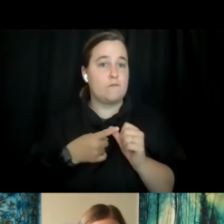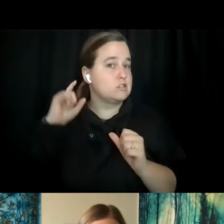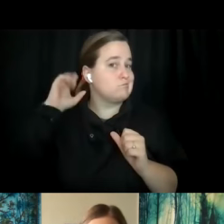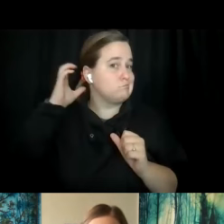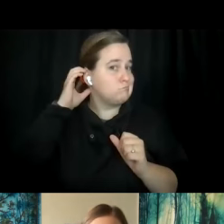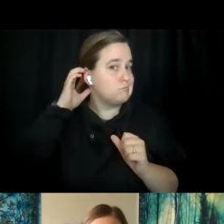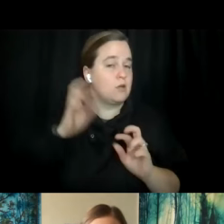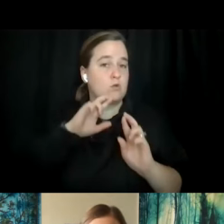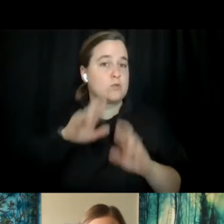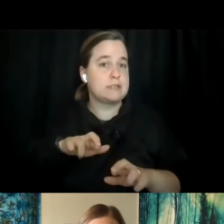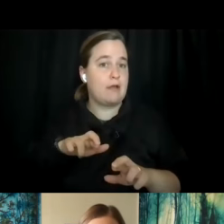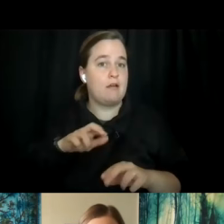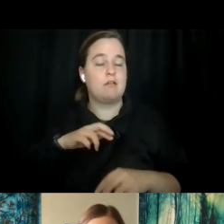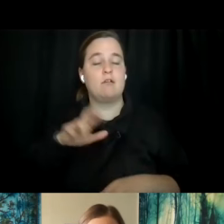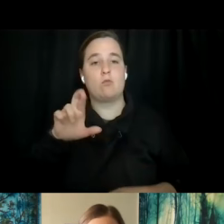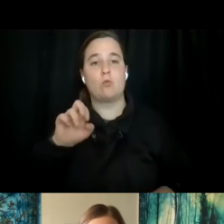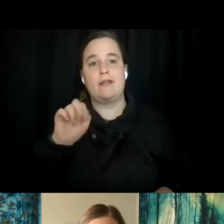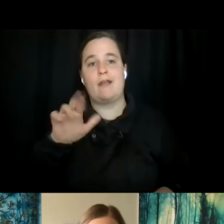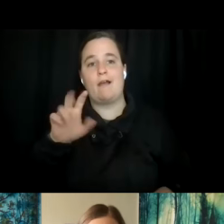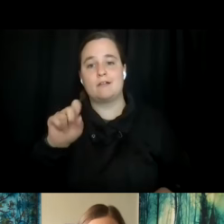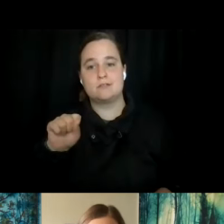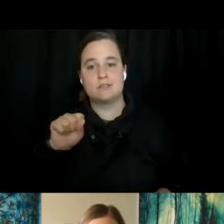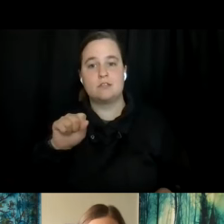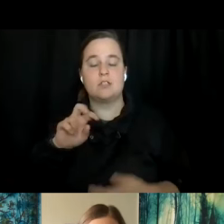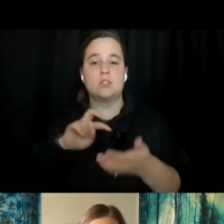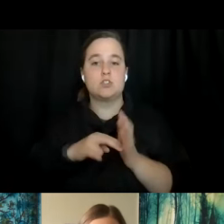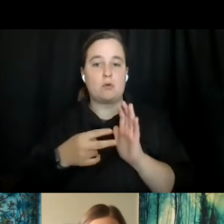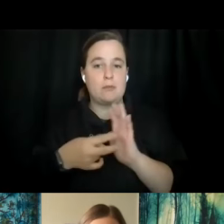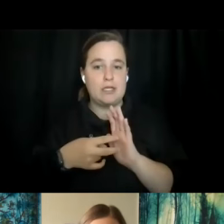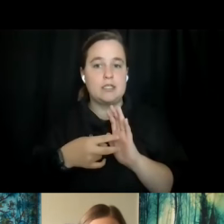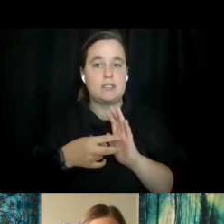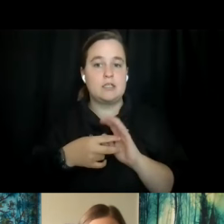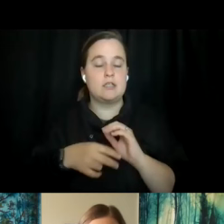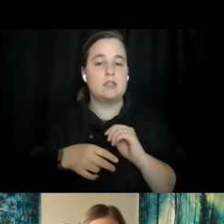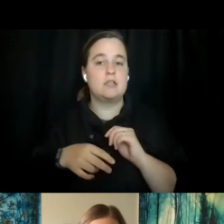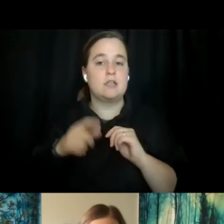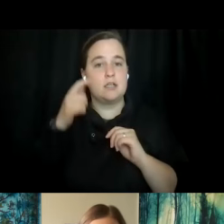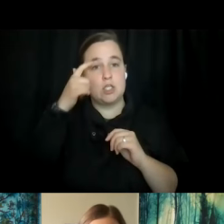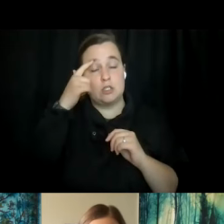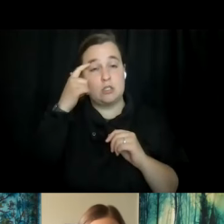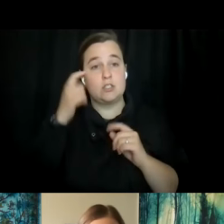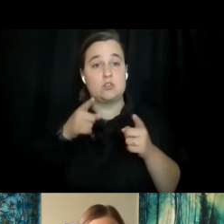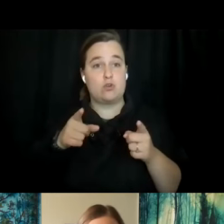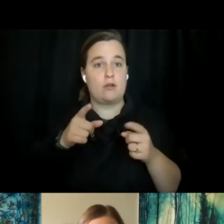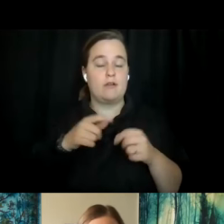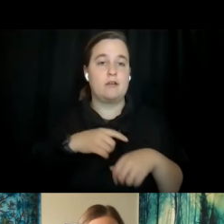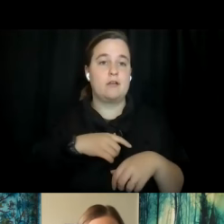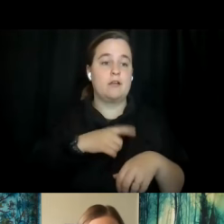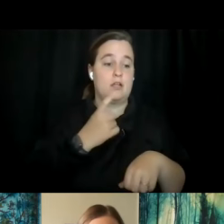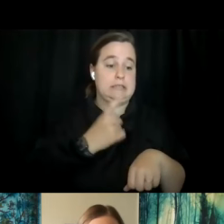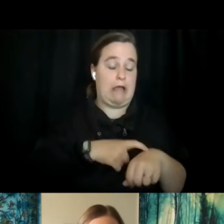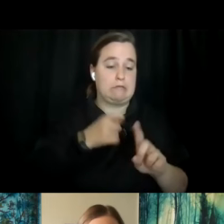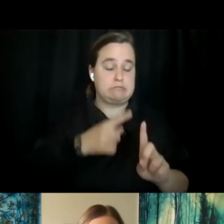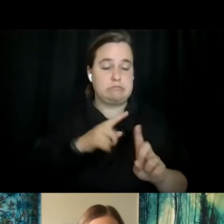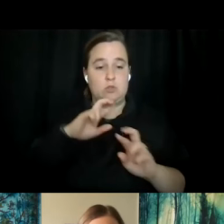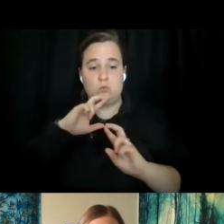doesn't respond. So that space between a stimulus and a response, it doesn't quite have that